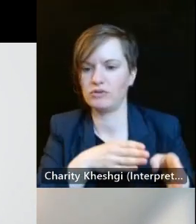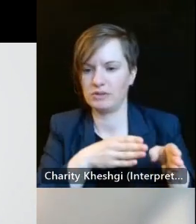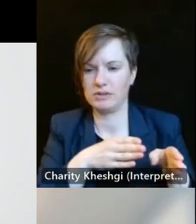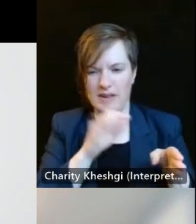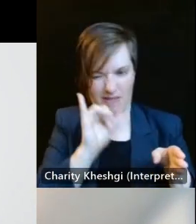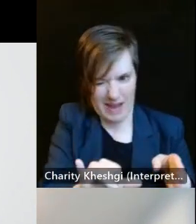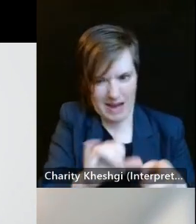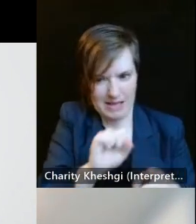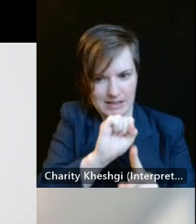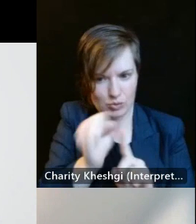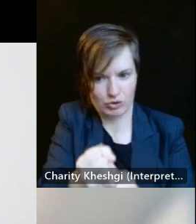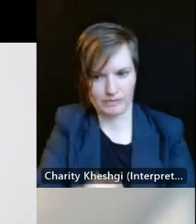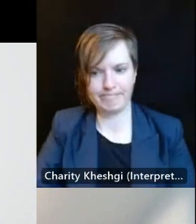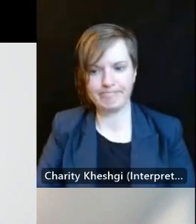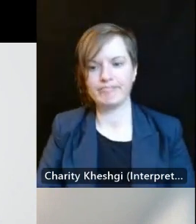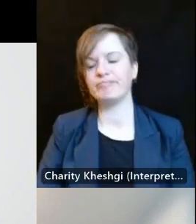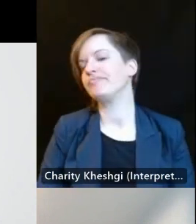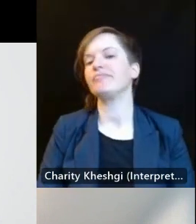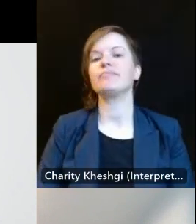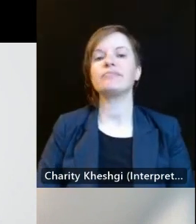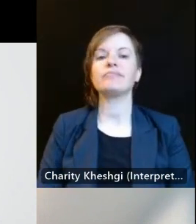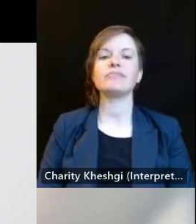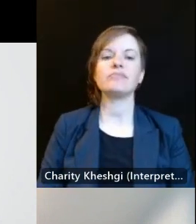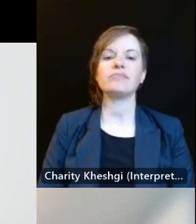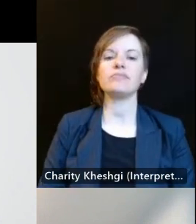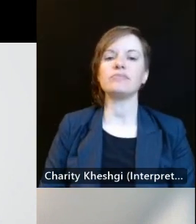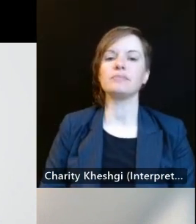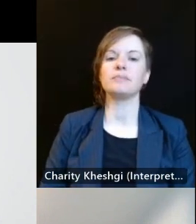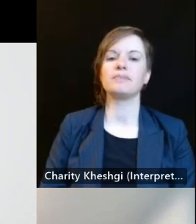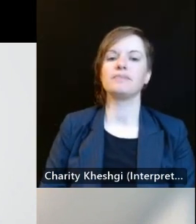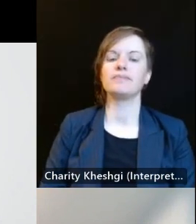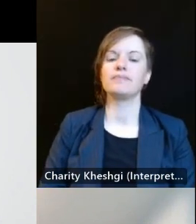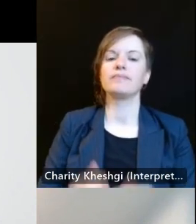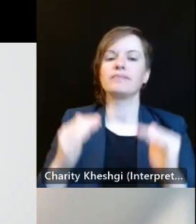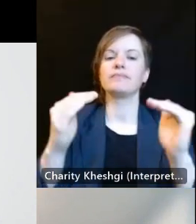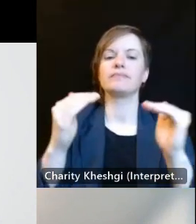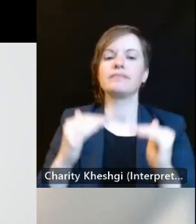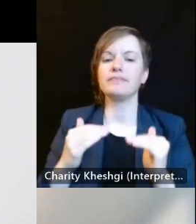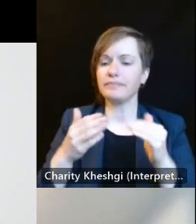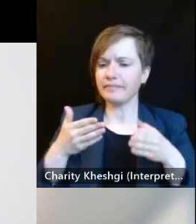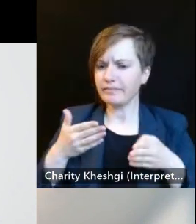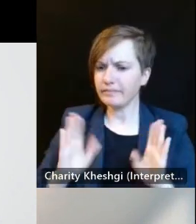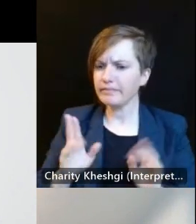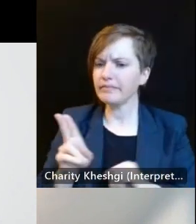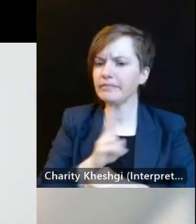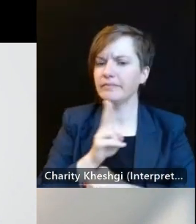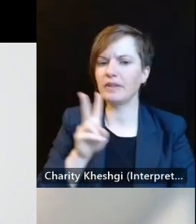Finally, there also is an allowance of using video remote interpreting,